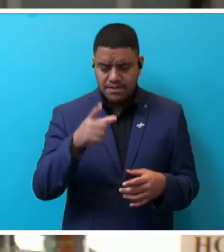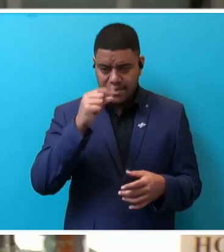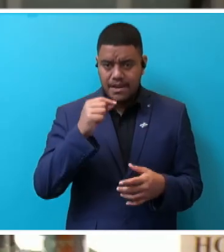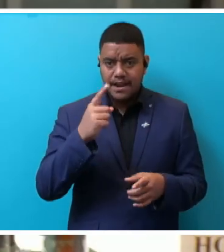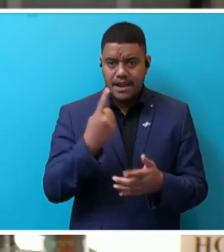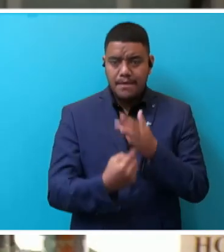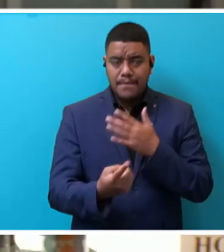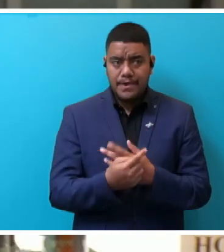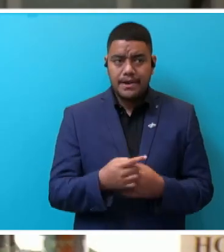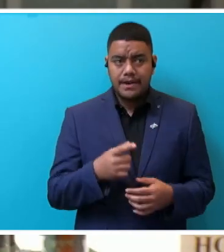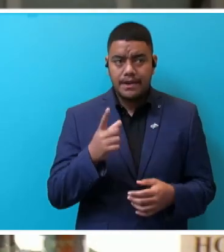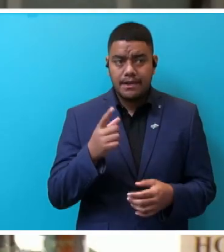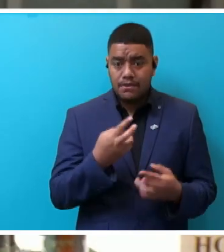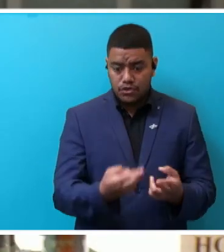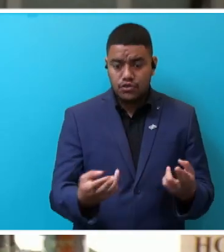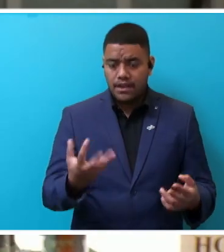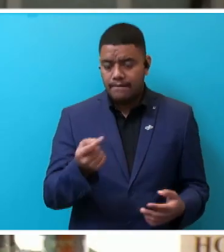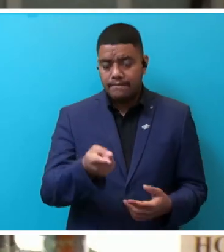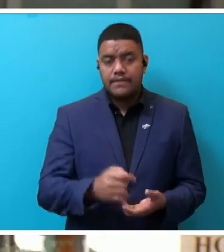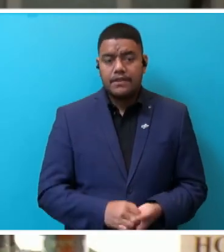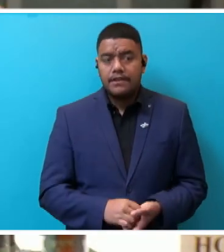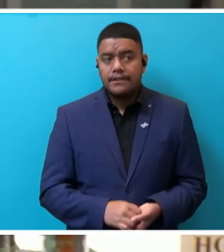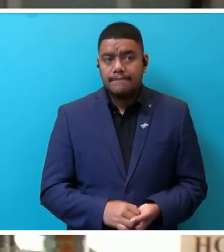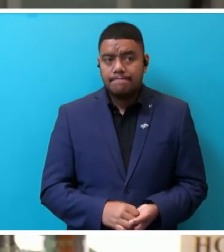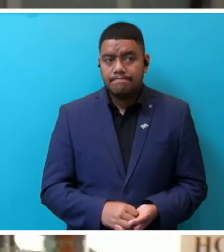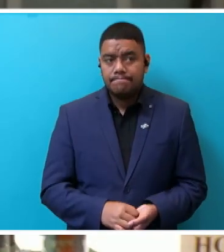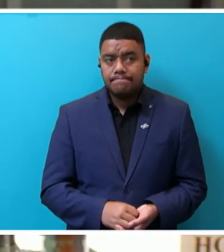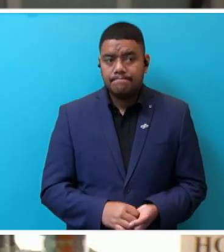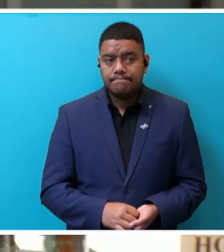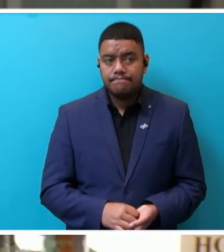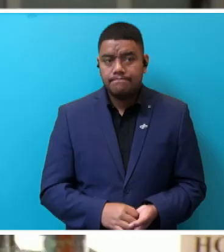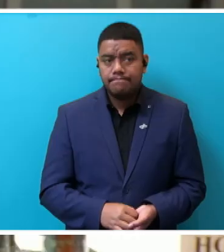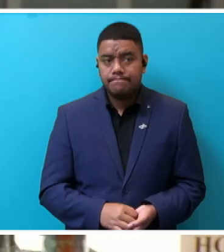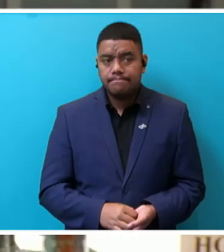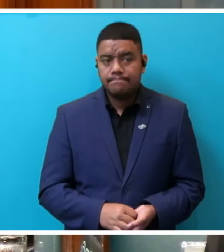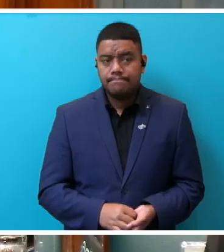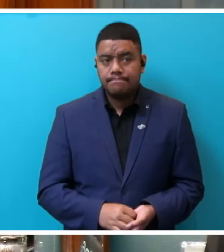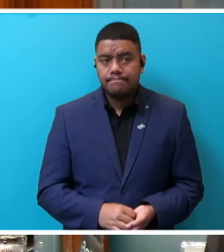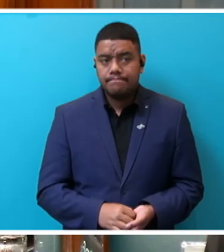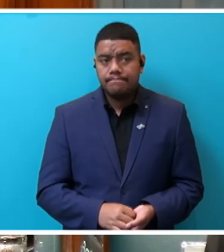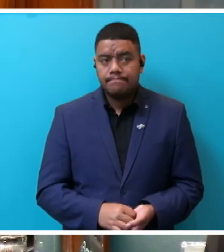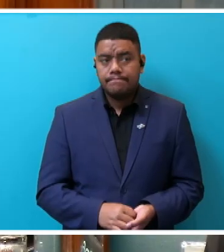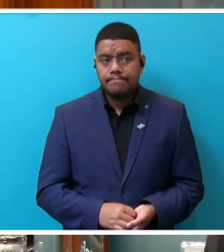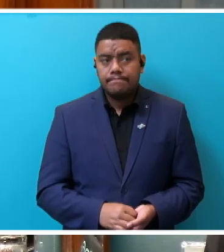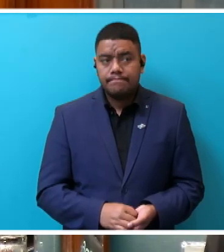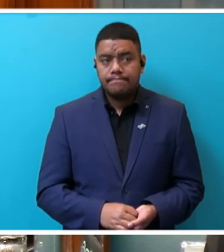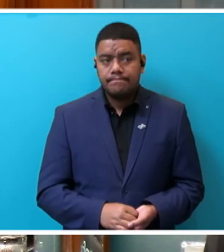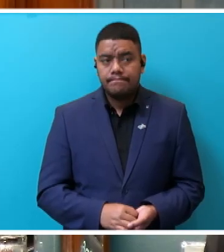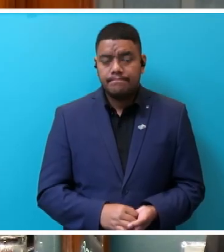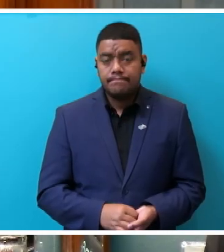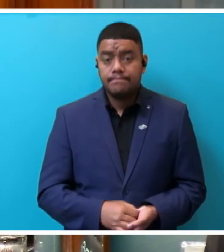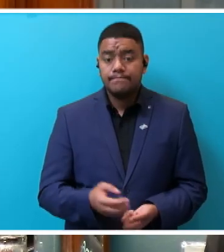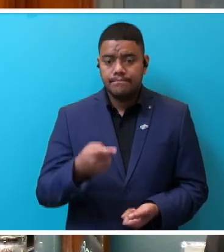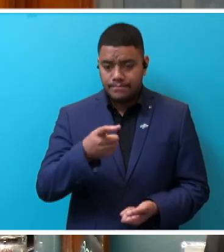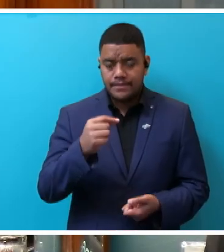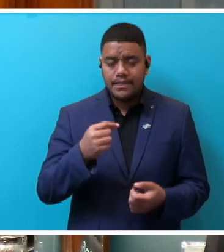that resources are there, and around the thick forest which can be explored